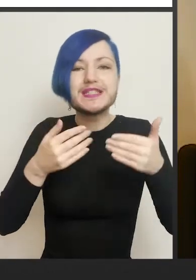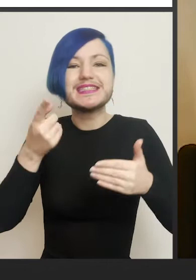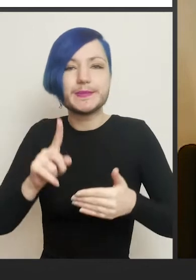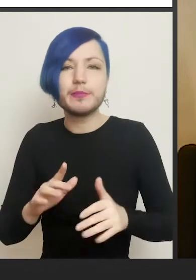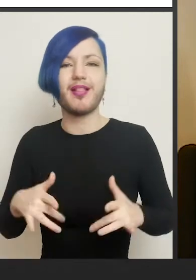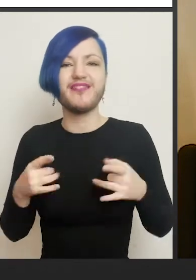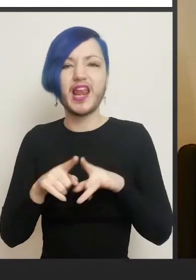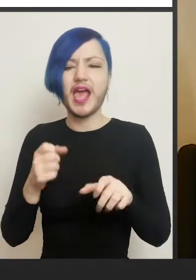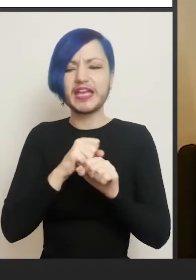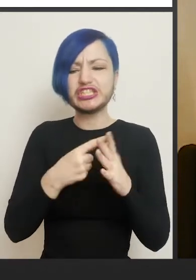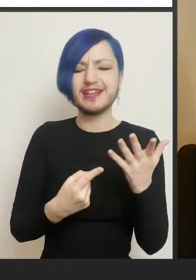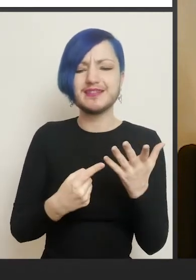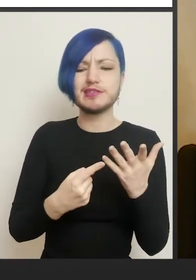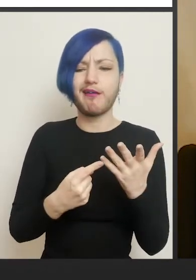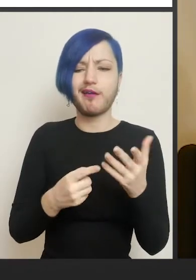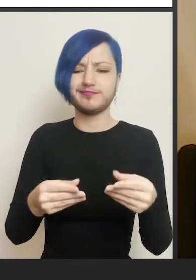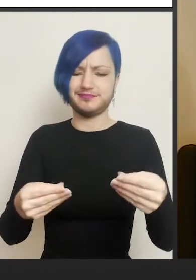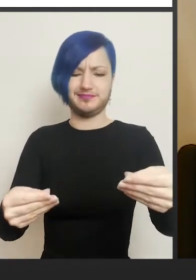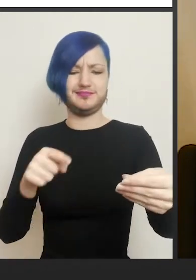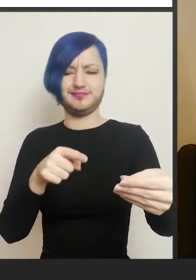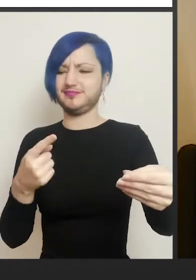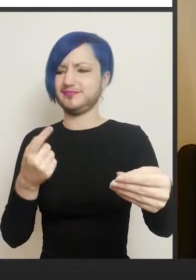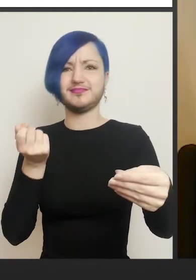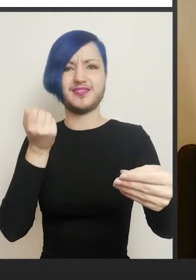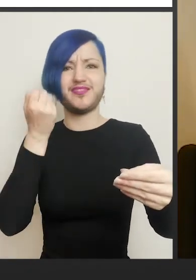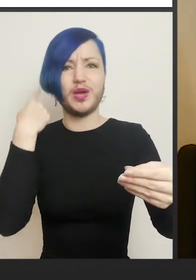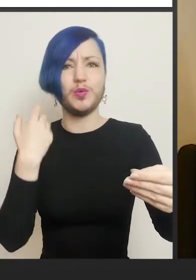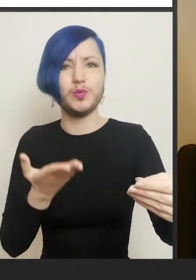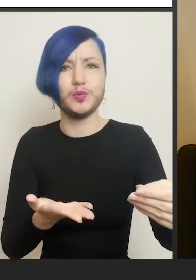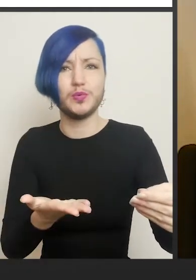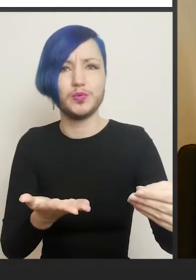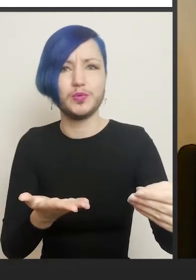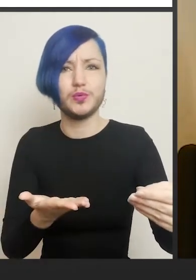though gender is something that kind of eludes them somewhat. And